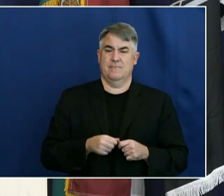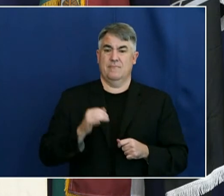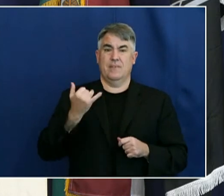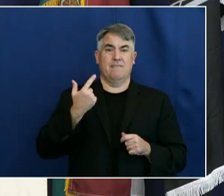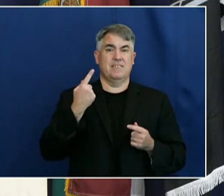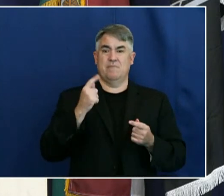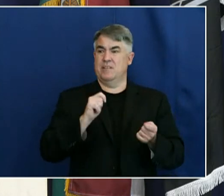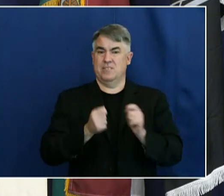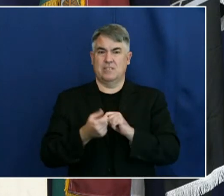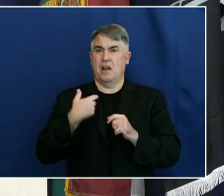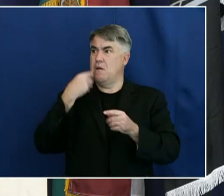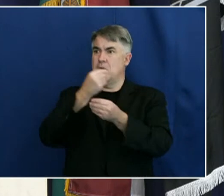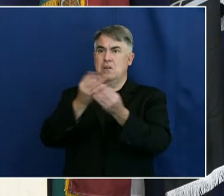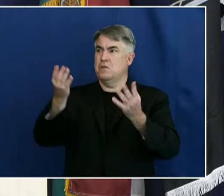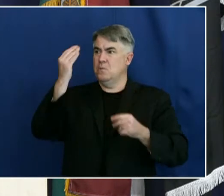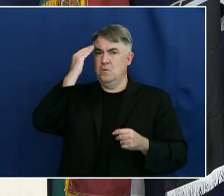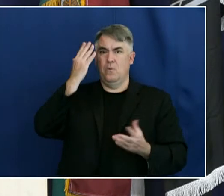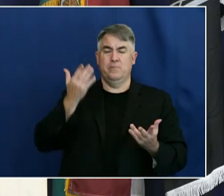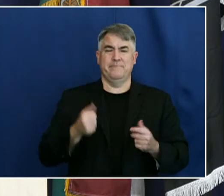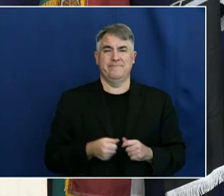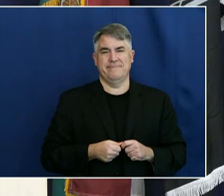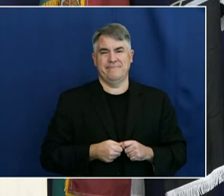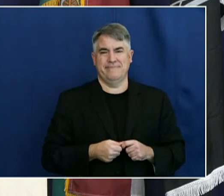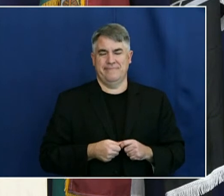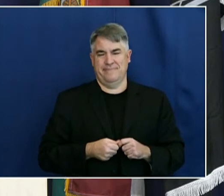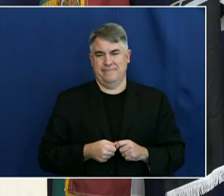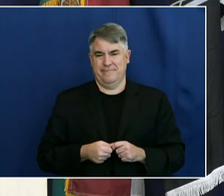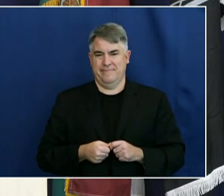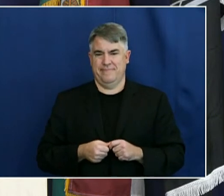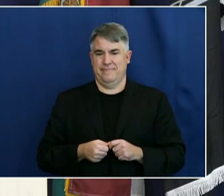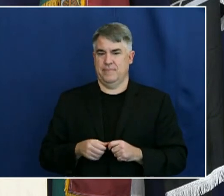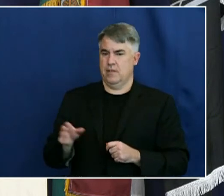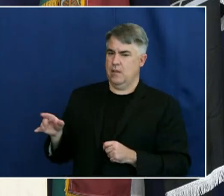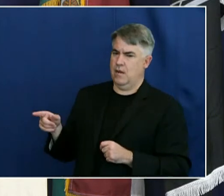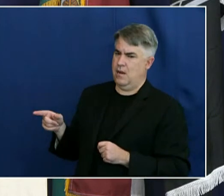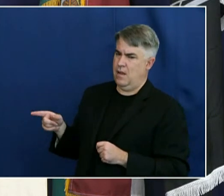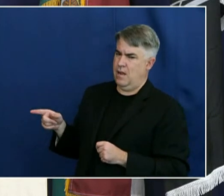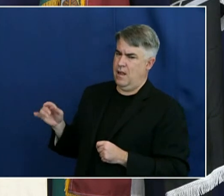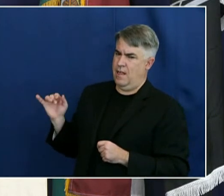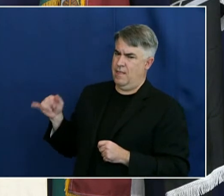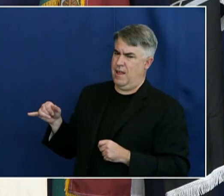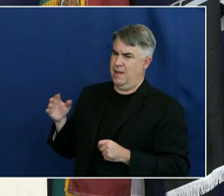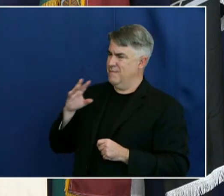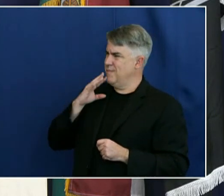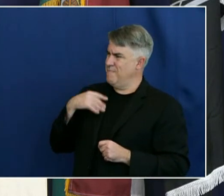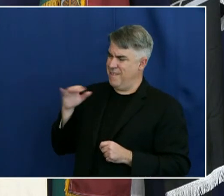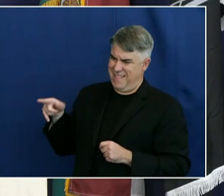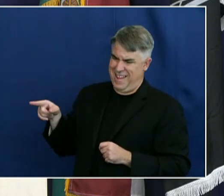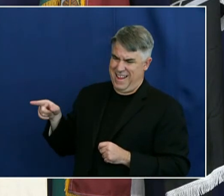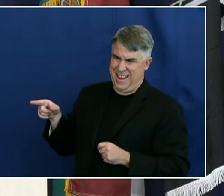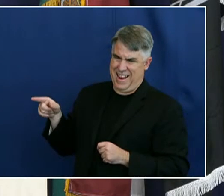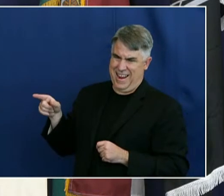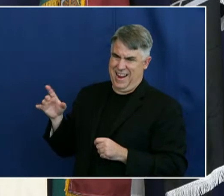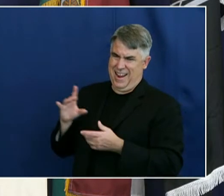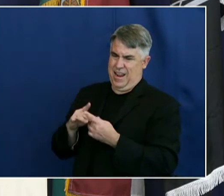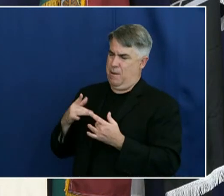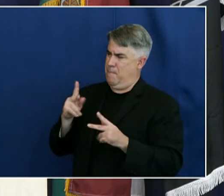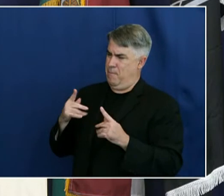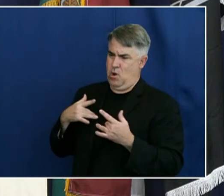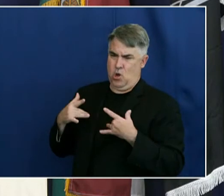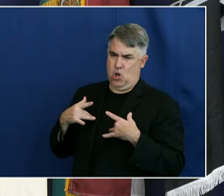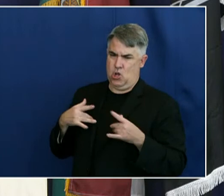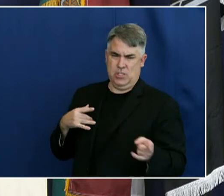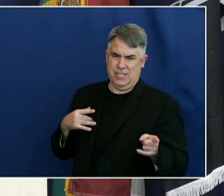that. Okay, yeah, because that was what I've been speaking to those health partners, and that was their maybe concern, was that when they know they